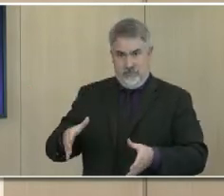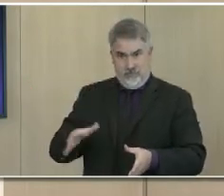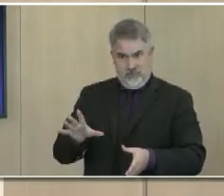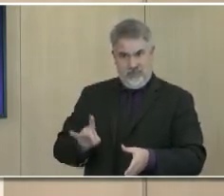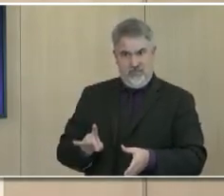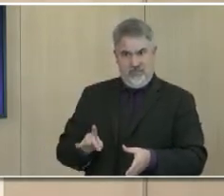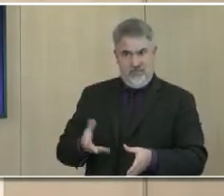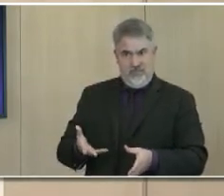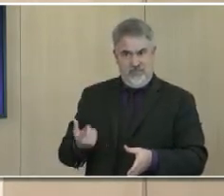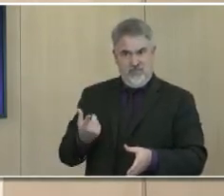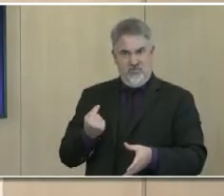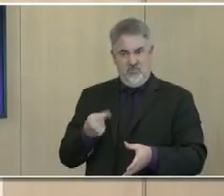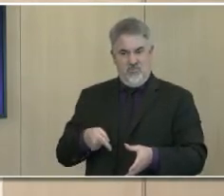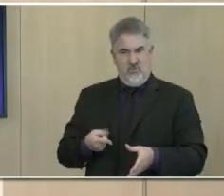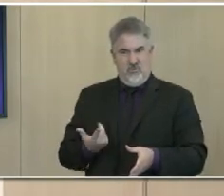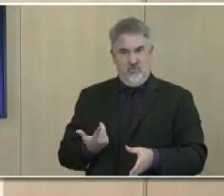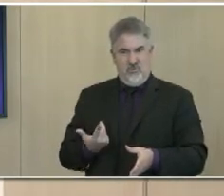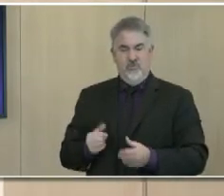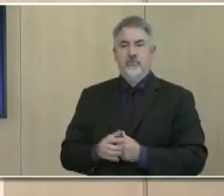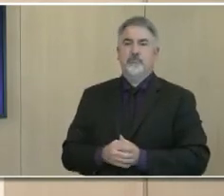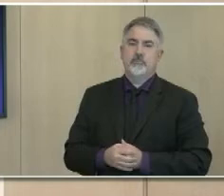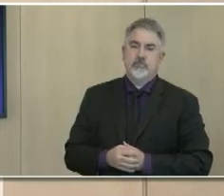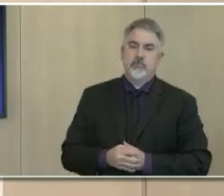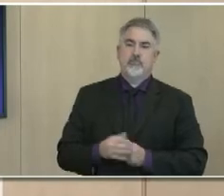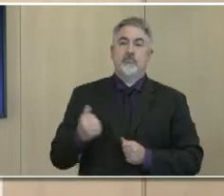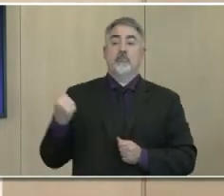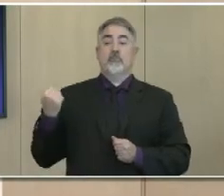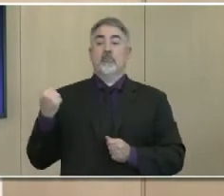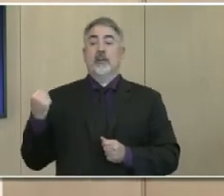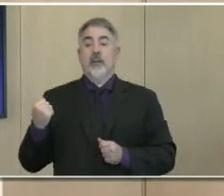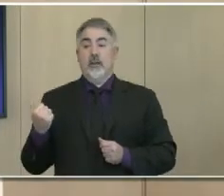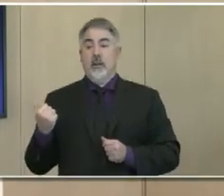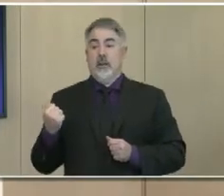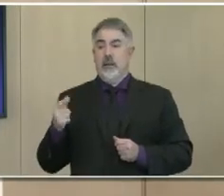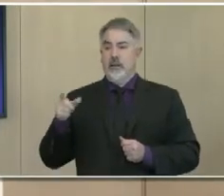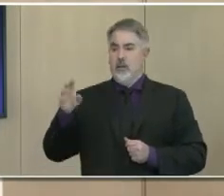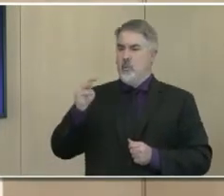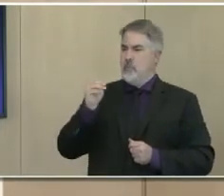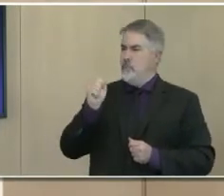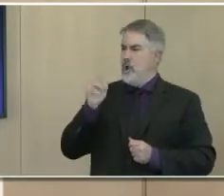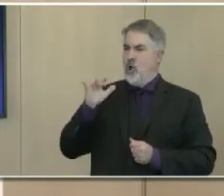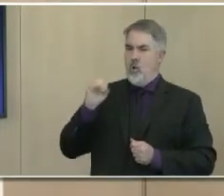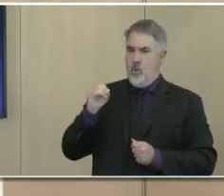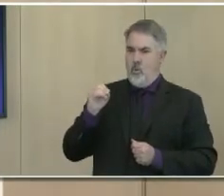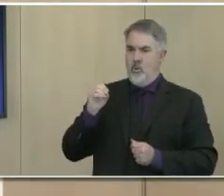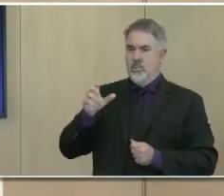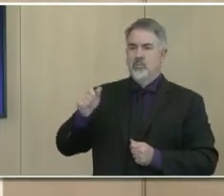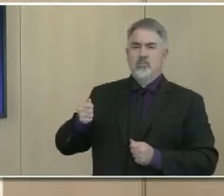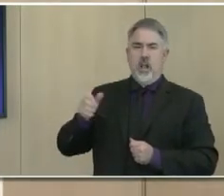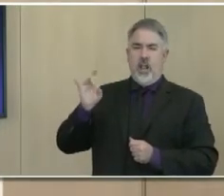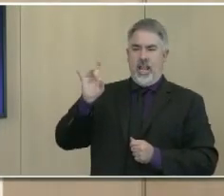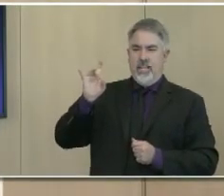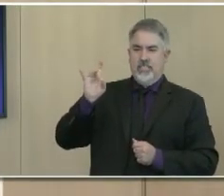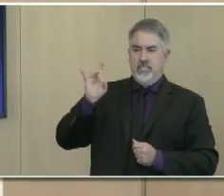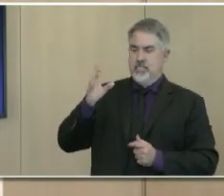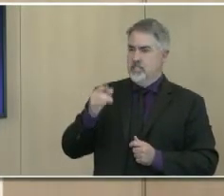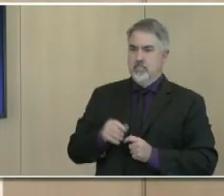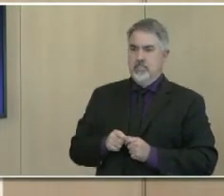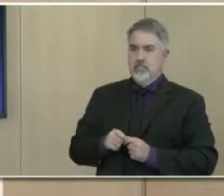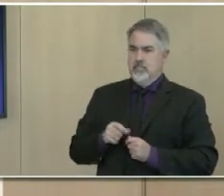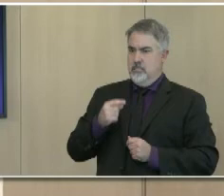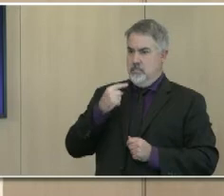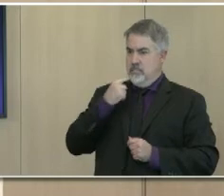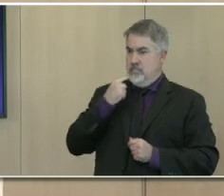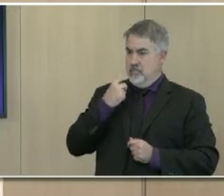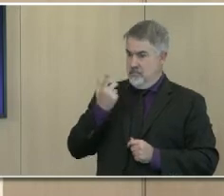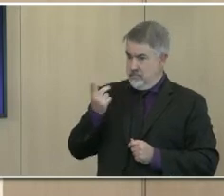question. Thank you, Chairman Cox. This is from Mario Escovedo from Channel 8. Can you confirm cases of